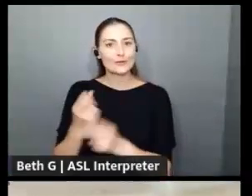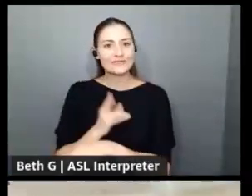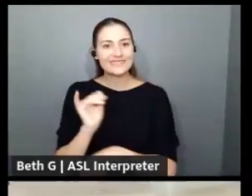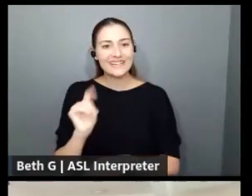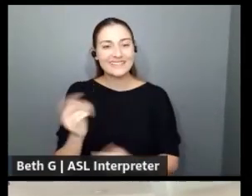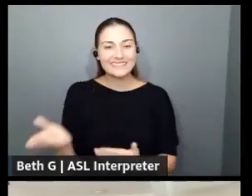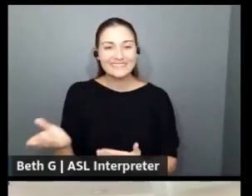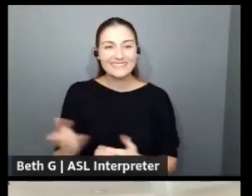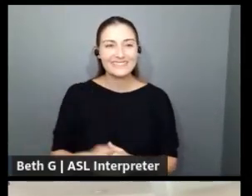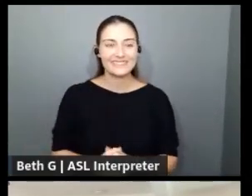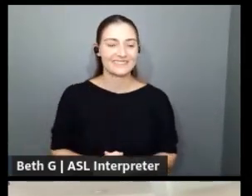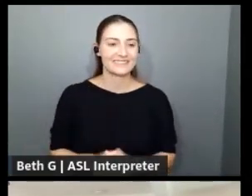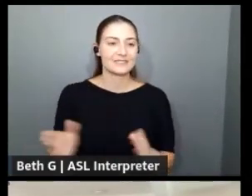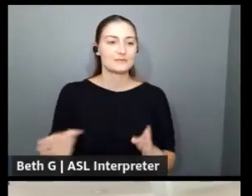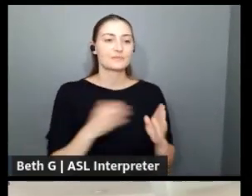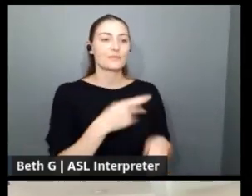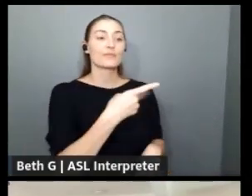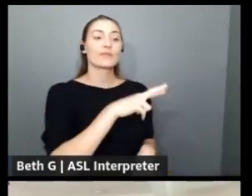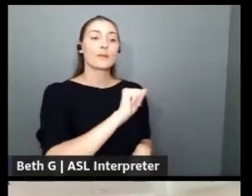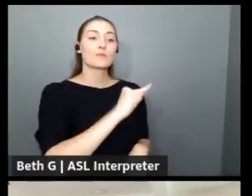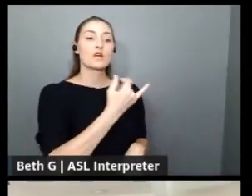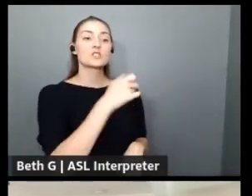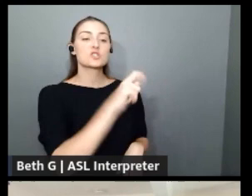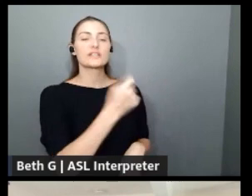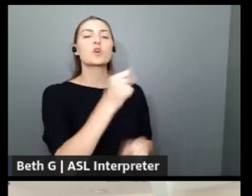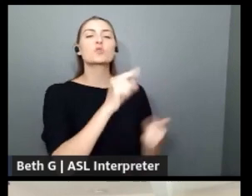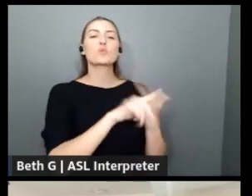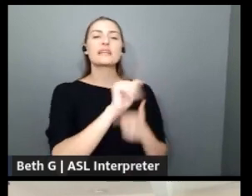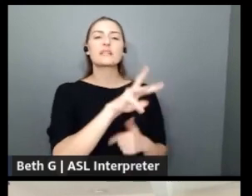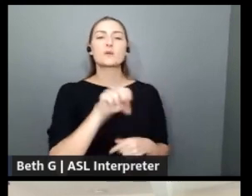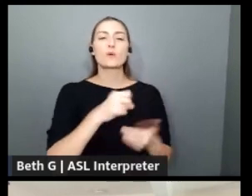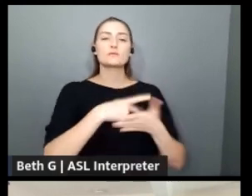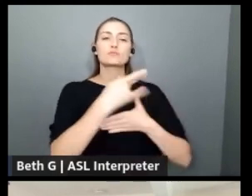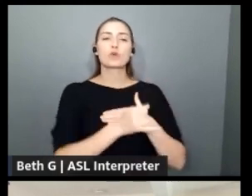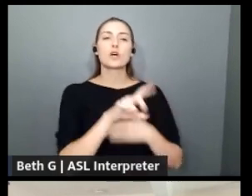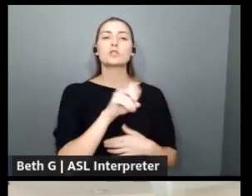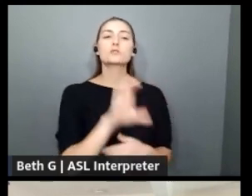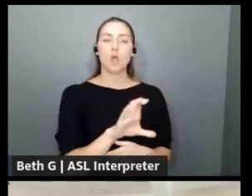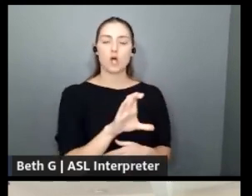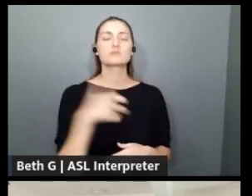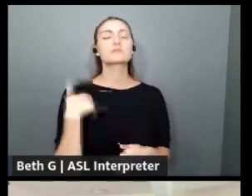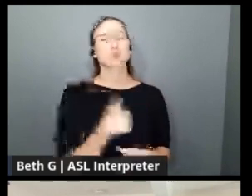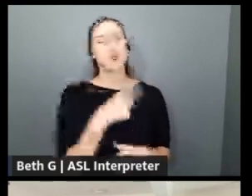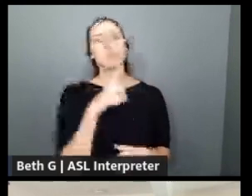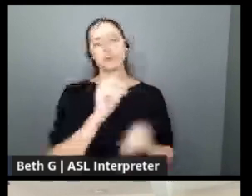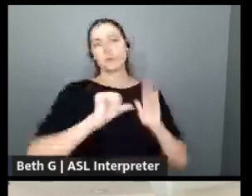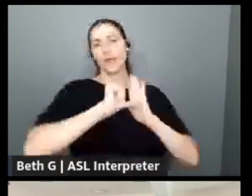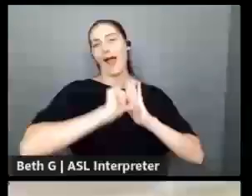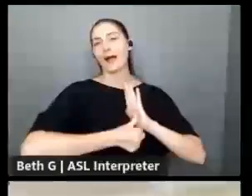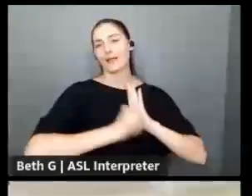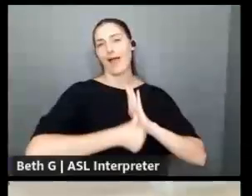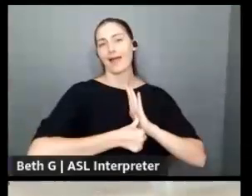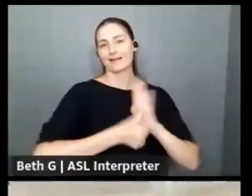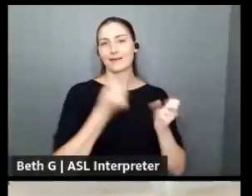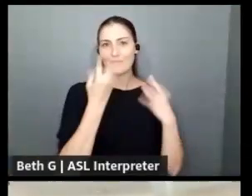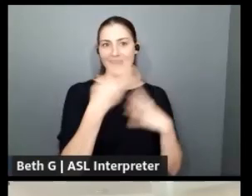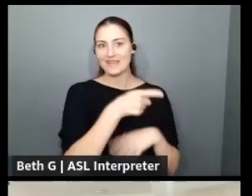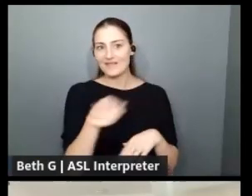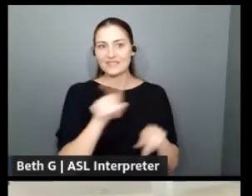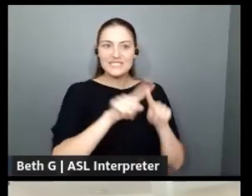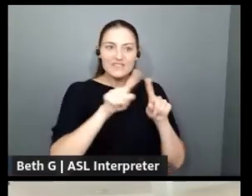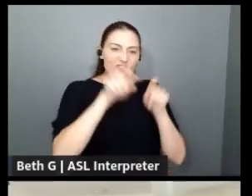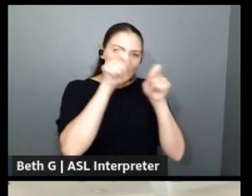I would just suggest going to the AWS public docs. We do like highlight a lot of these detailed